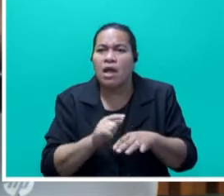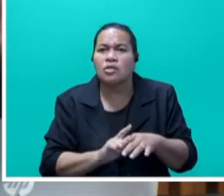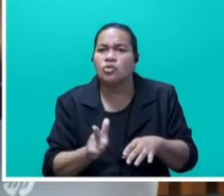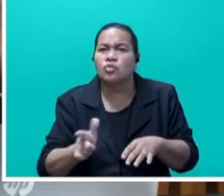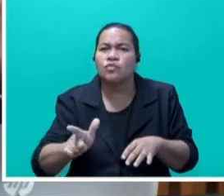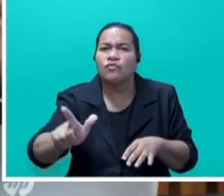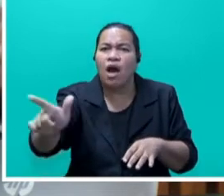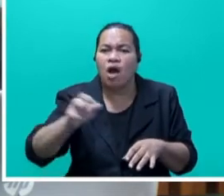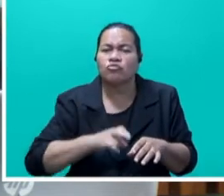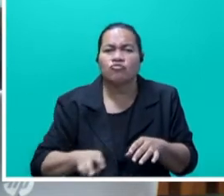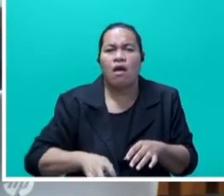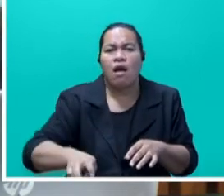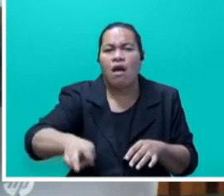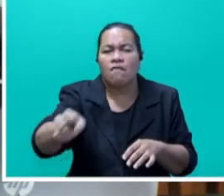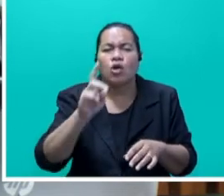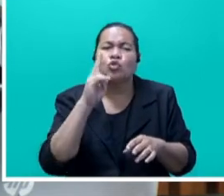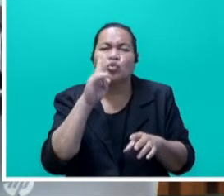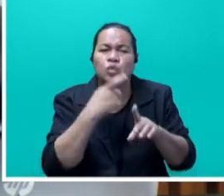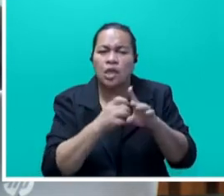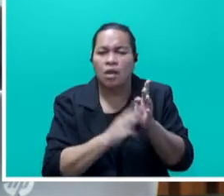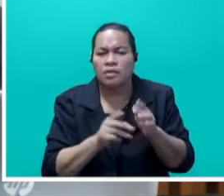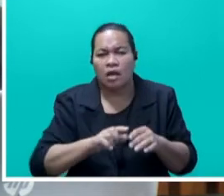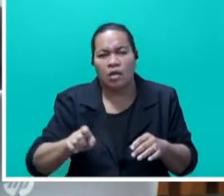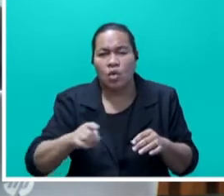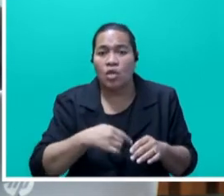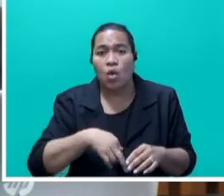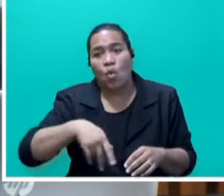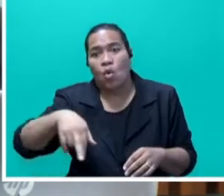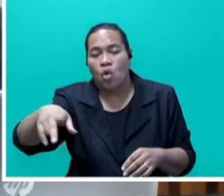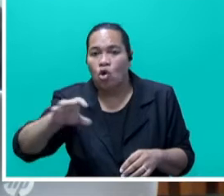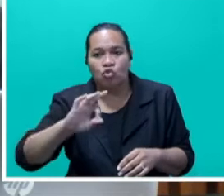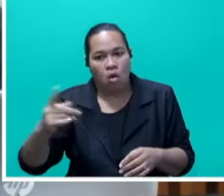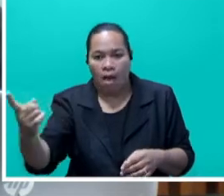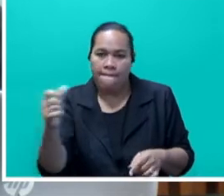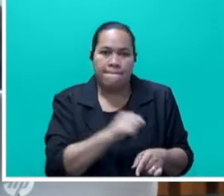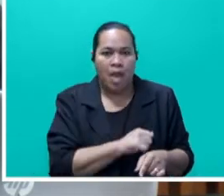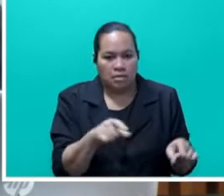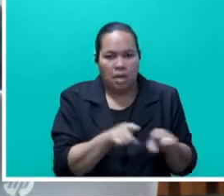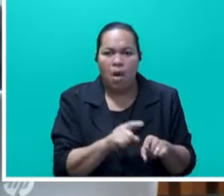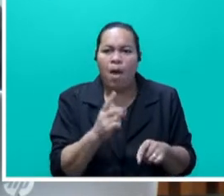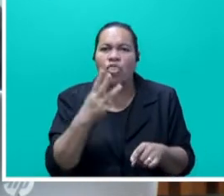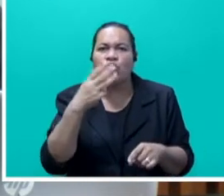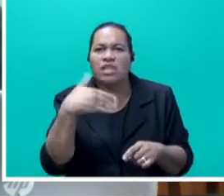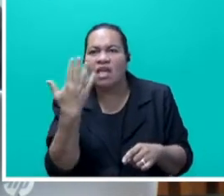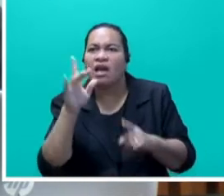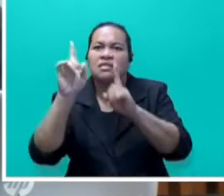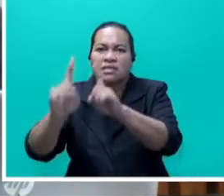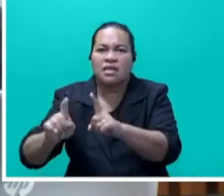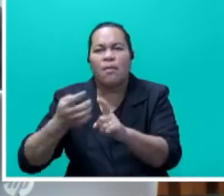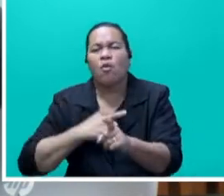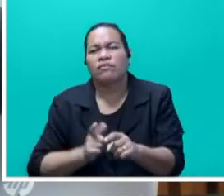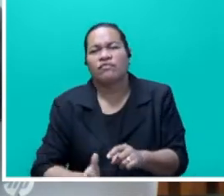away, 3 kilometers away. So when they go to work on their farm, they don't return the same day. They return 3 days later, 2 days, 4 days later,